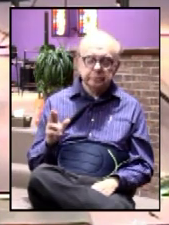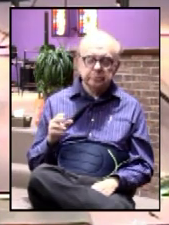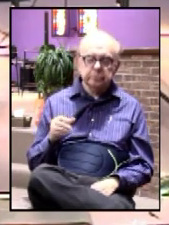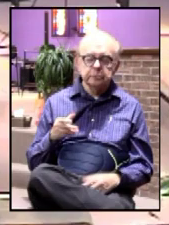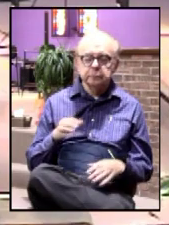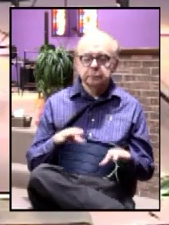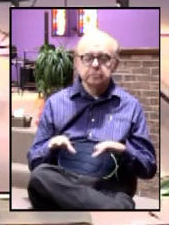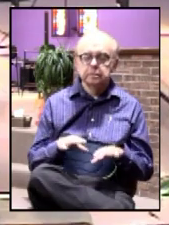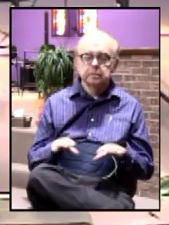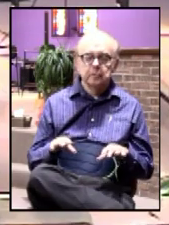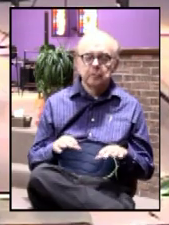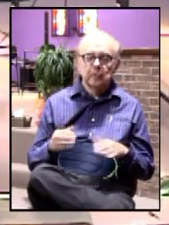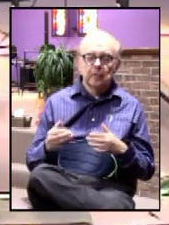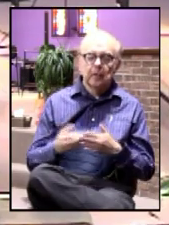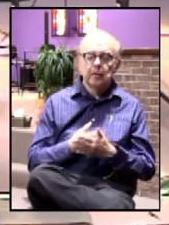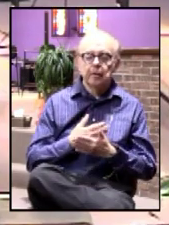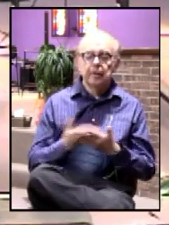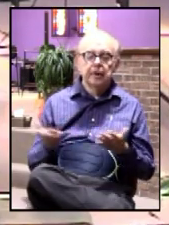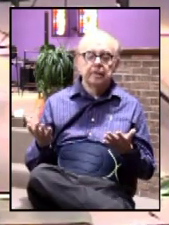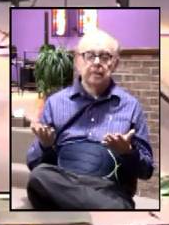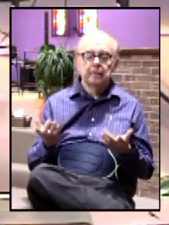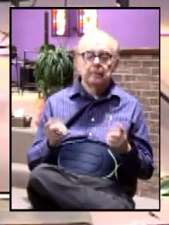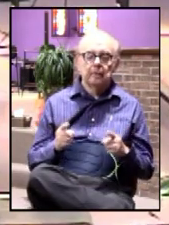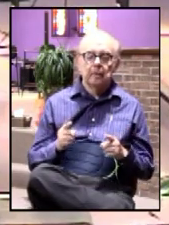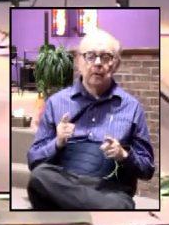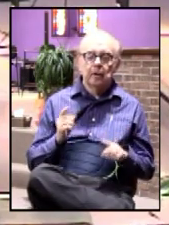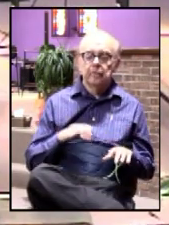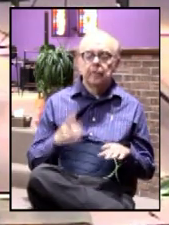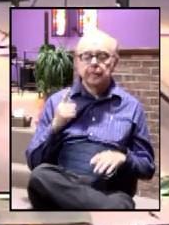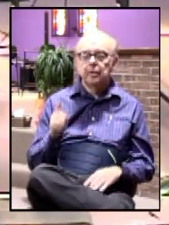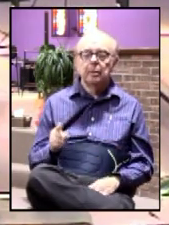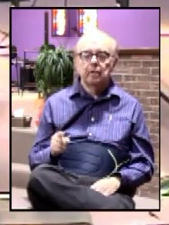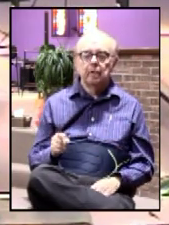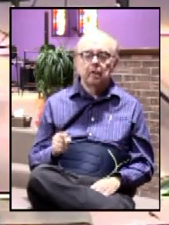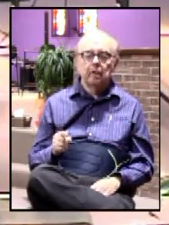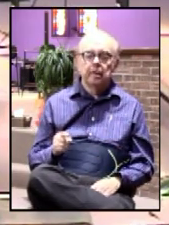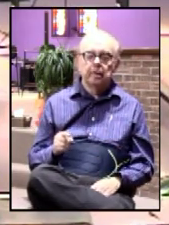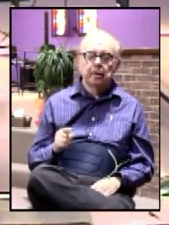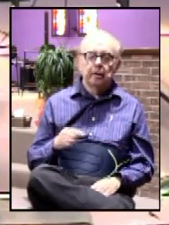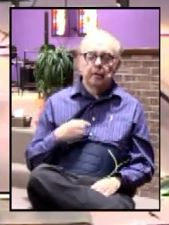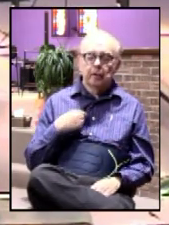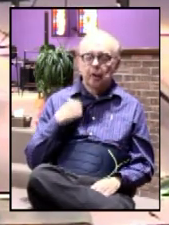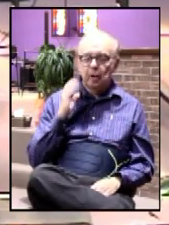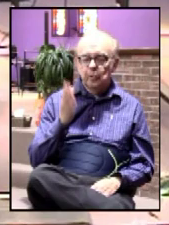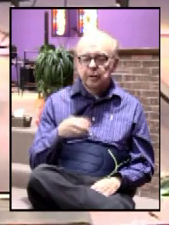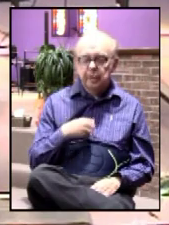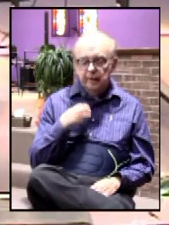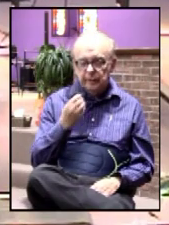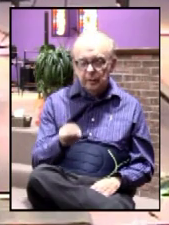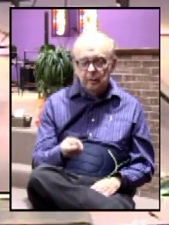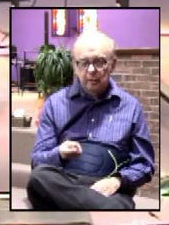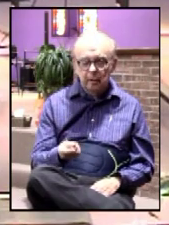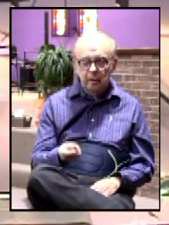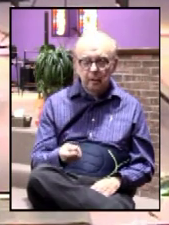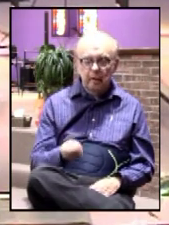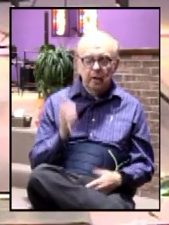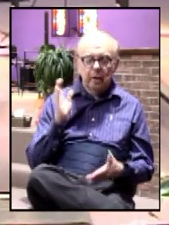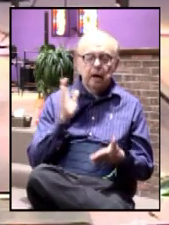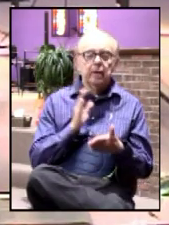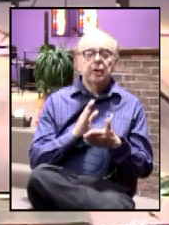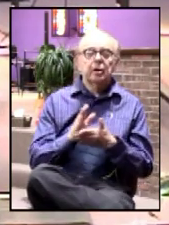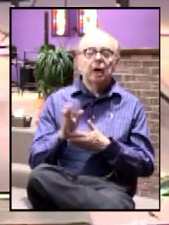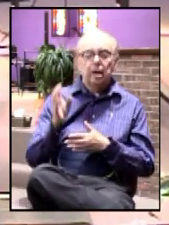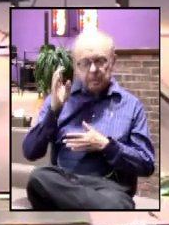Or let's do the new stuff that's coming out. Here's what I'm going to do for you. I am going to give you a